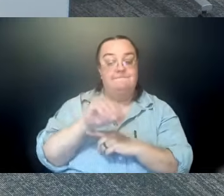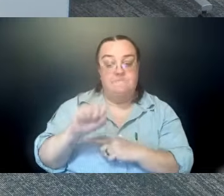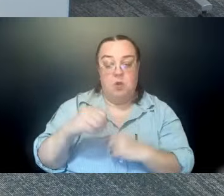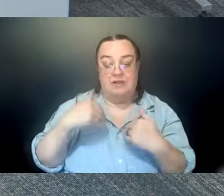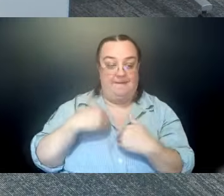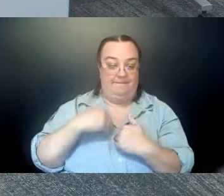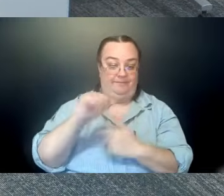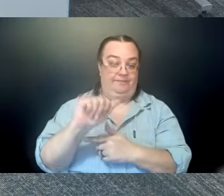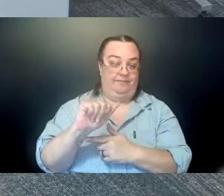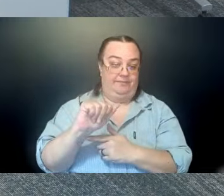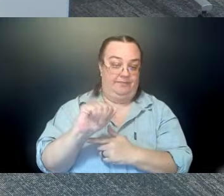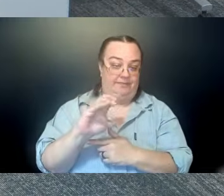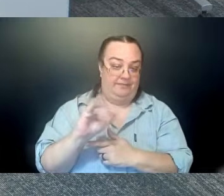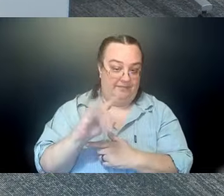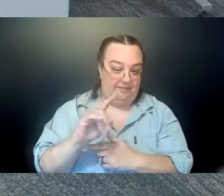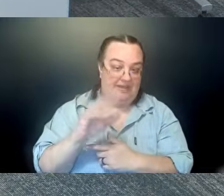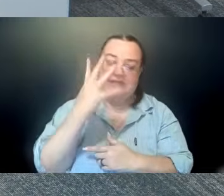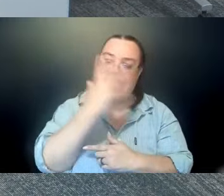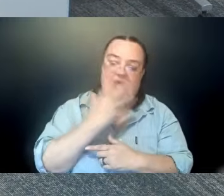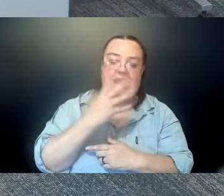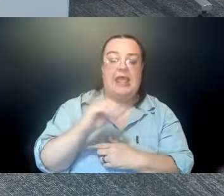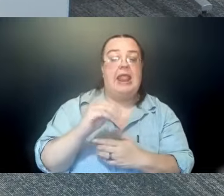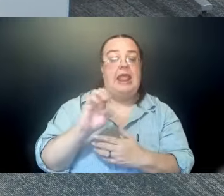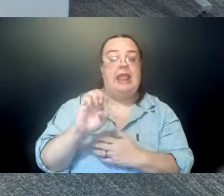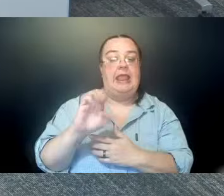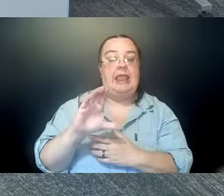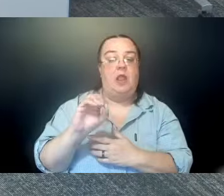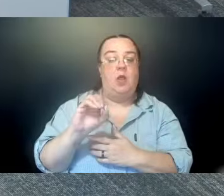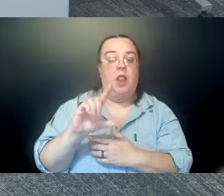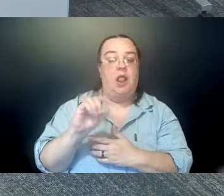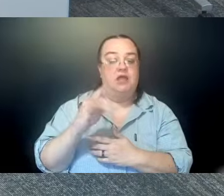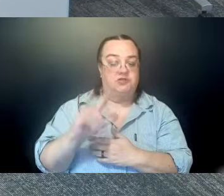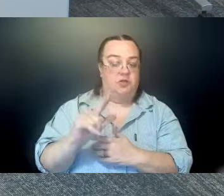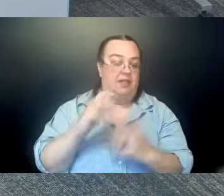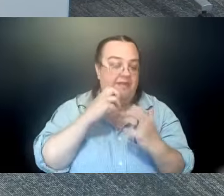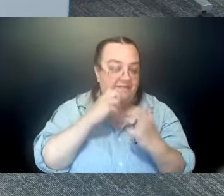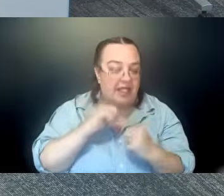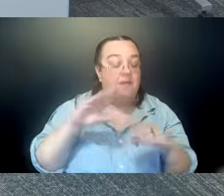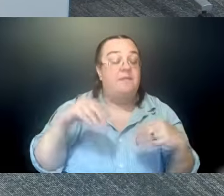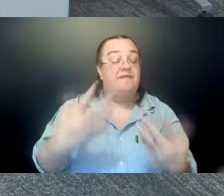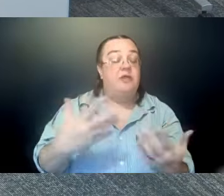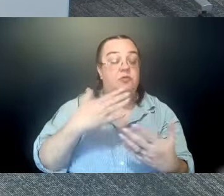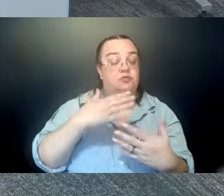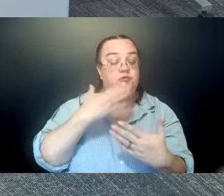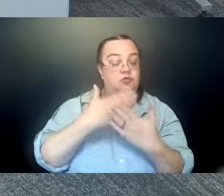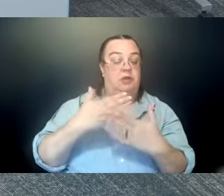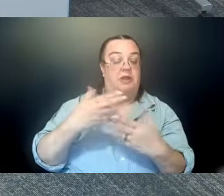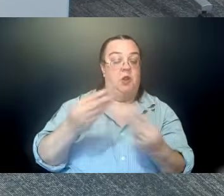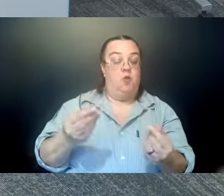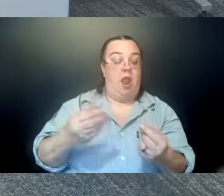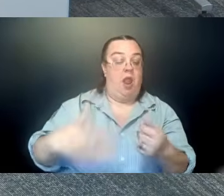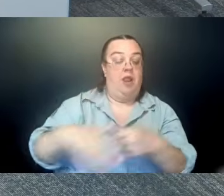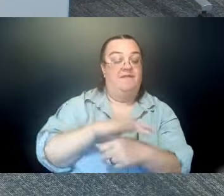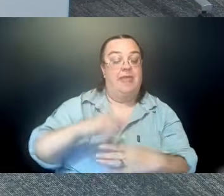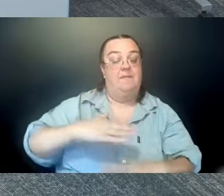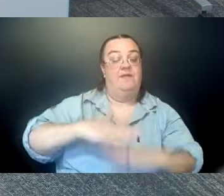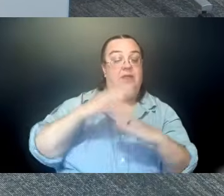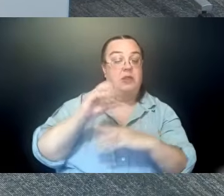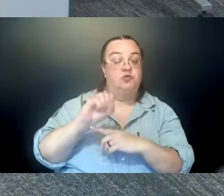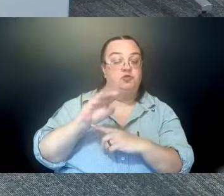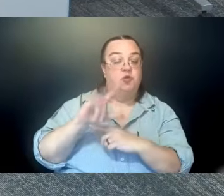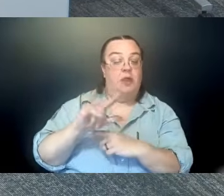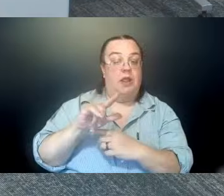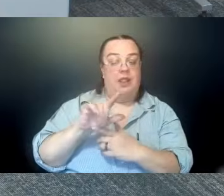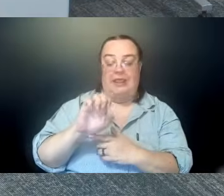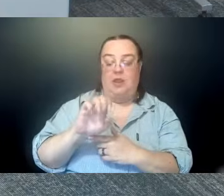and ecological value and makes a suitable ground cover that prevents soil erosion. You can simply let the moss spread